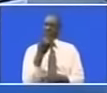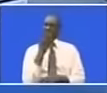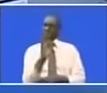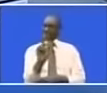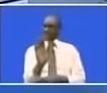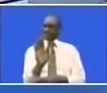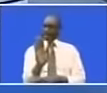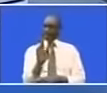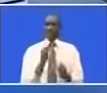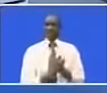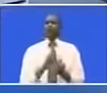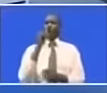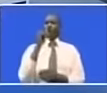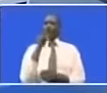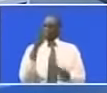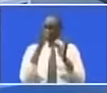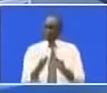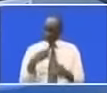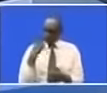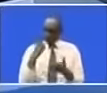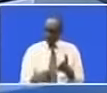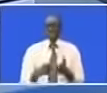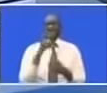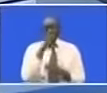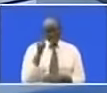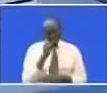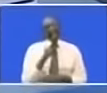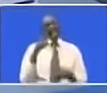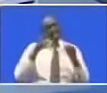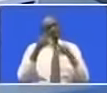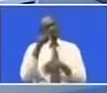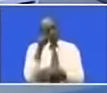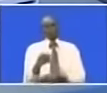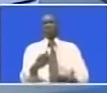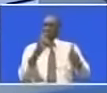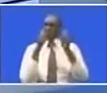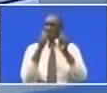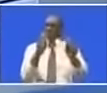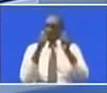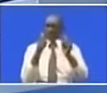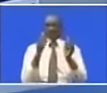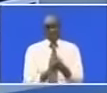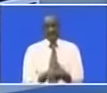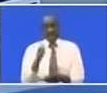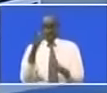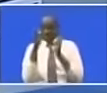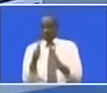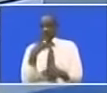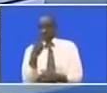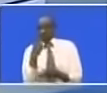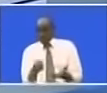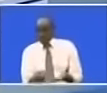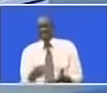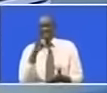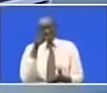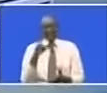feedback tonight. Obed Mutua, you say awesome coverage of the Tanzania-Zanzibar elections. Kudos, thank you for that. Nilash Moja Walamu, you